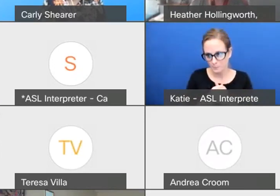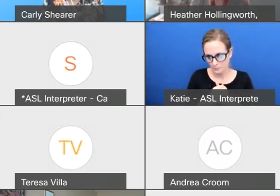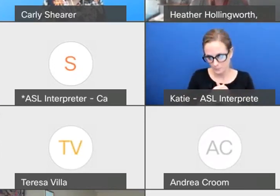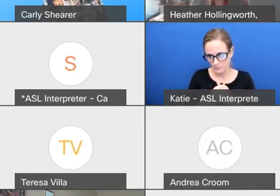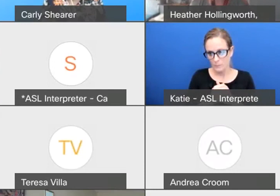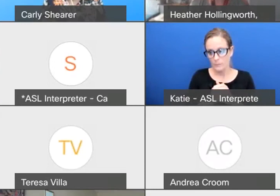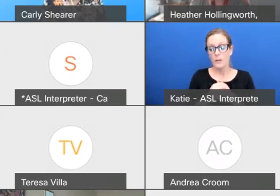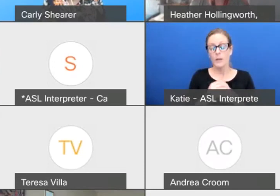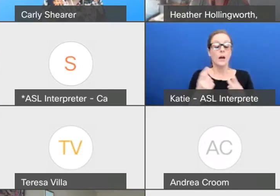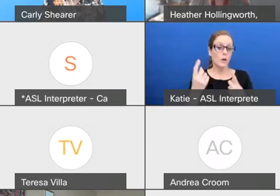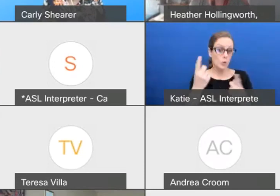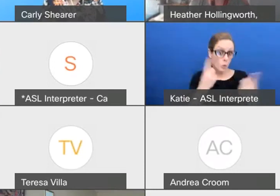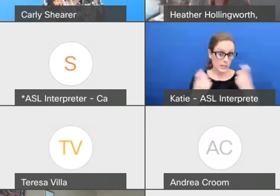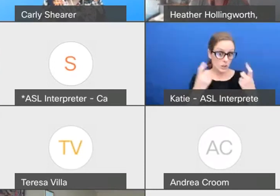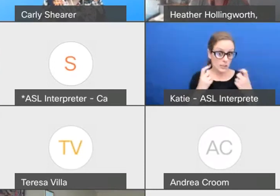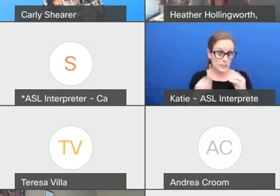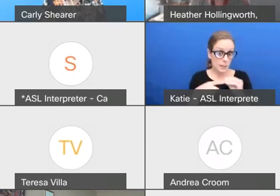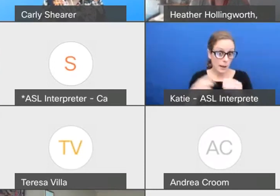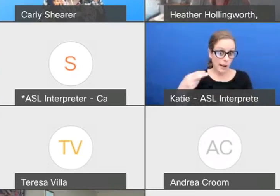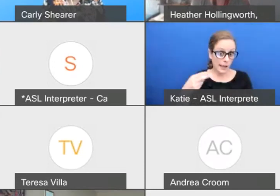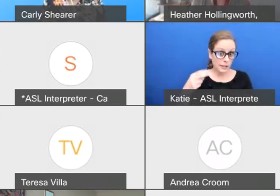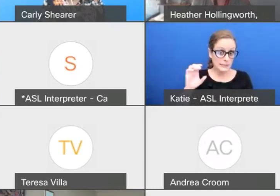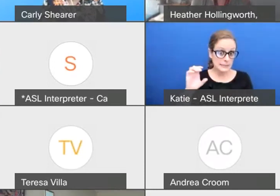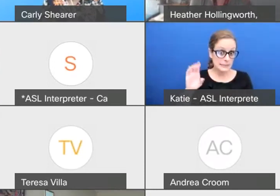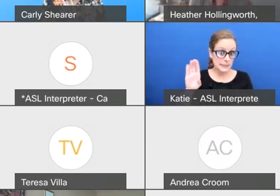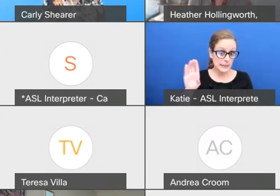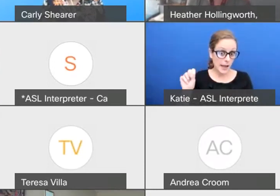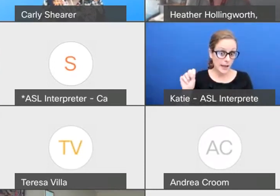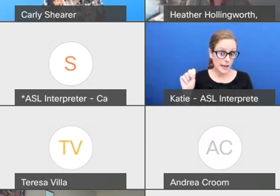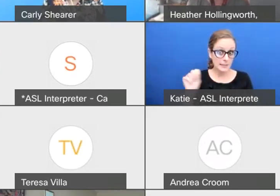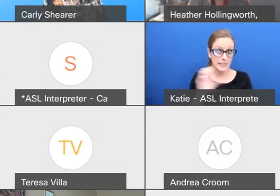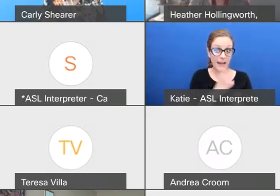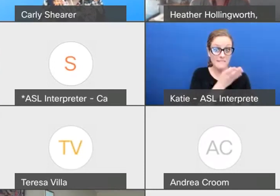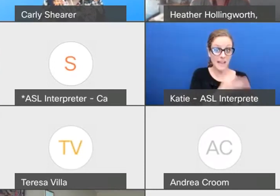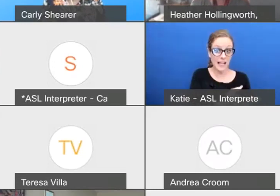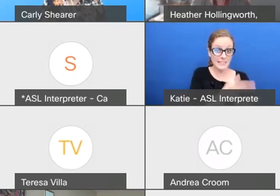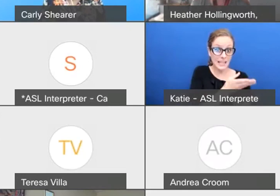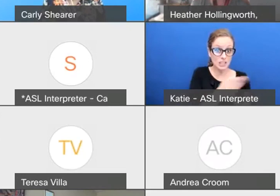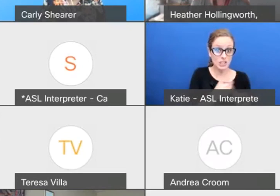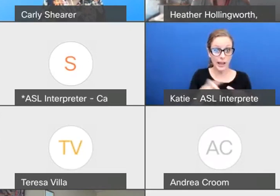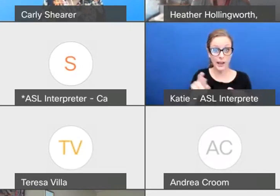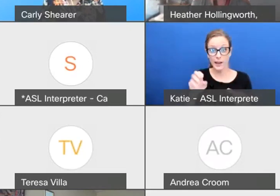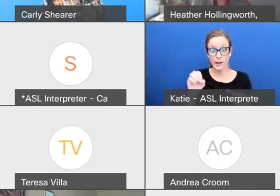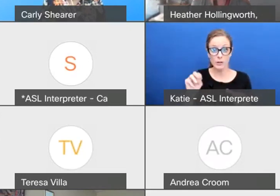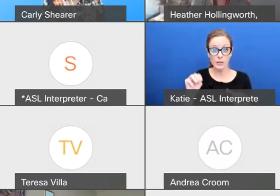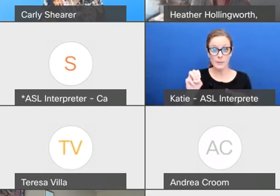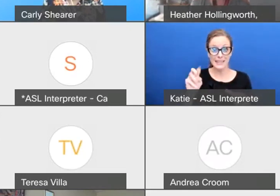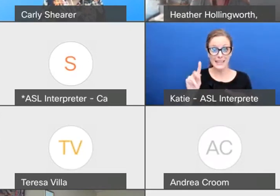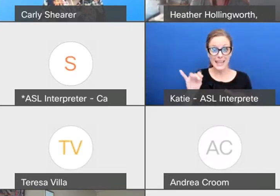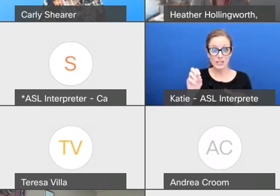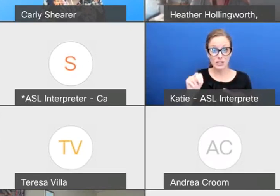questions about Hcbs validation and remediation?